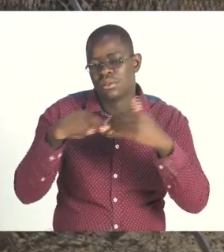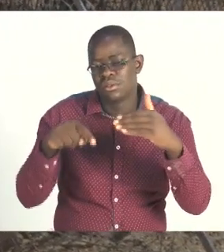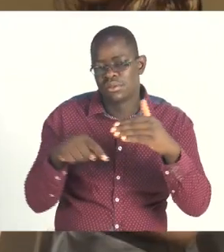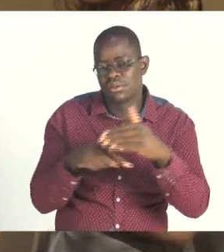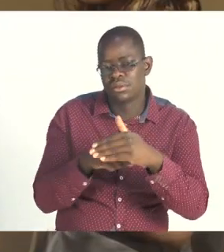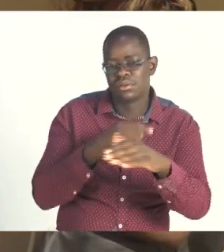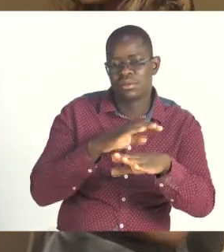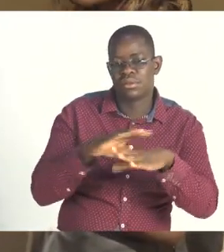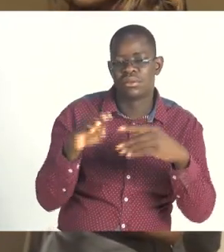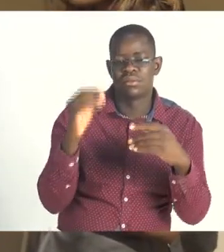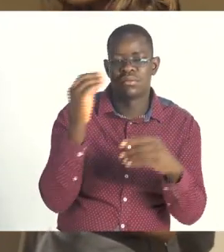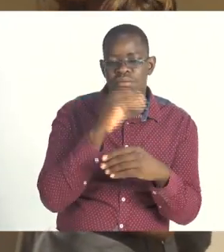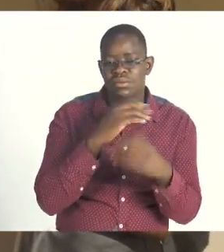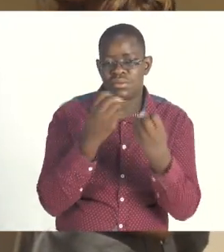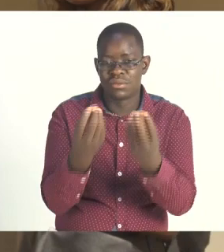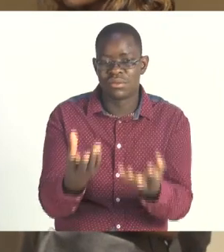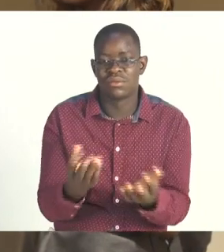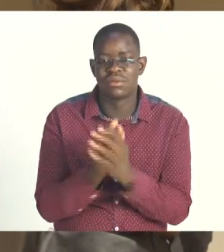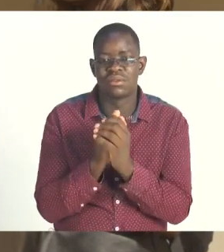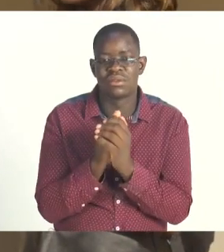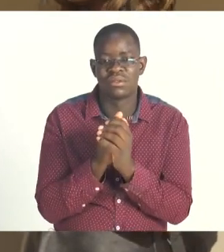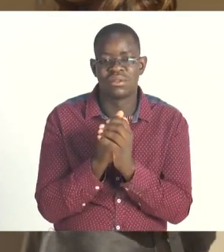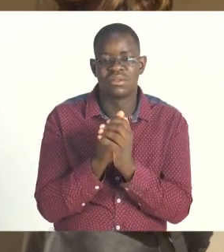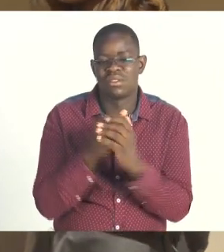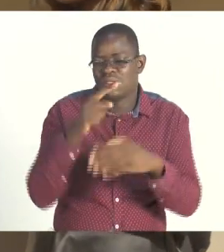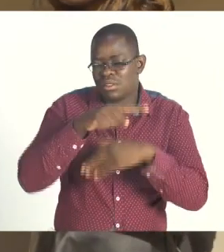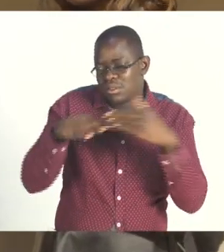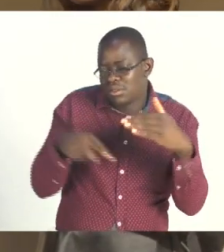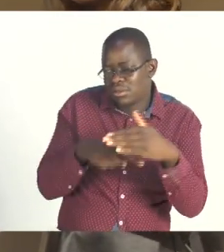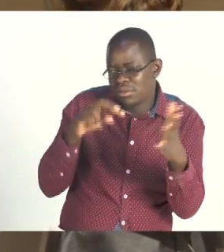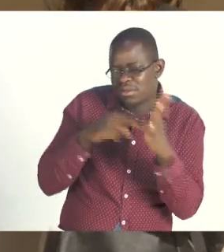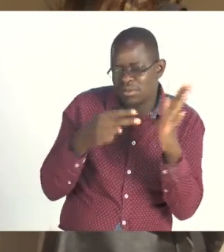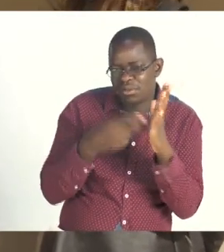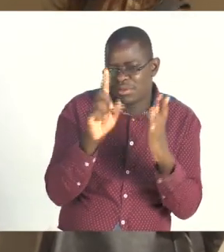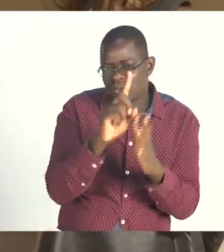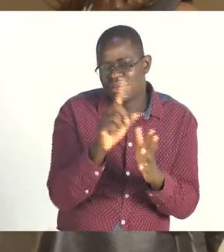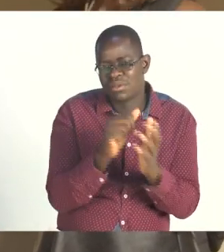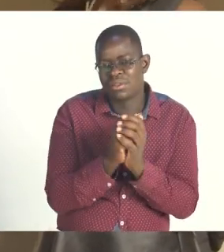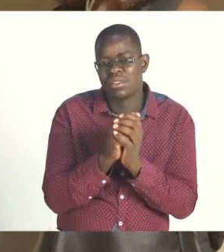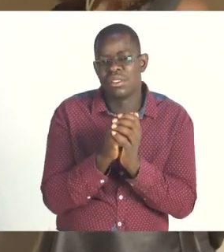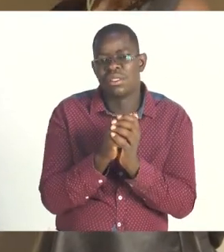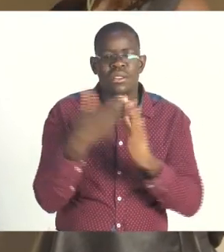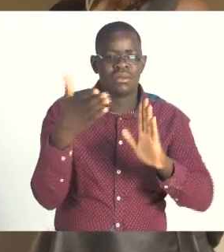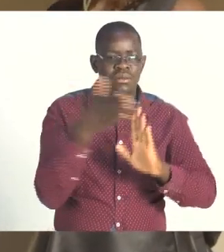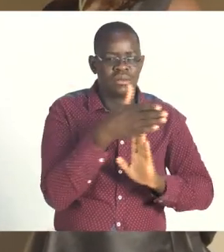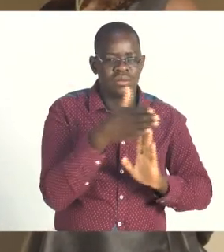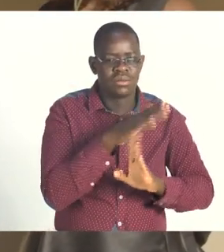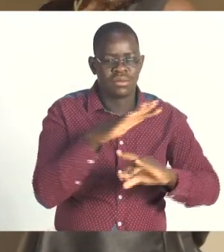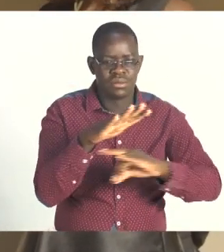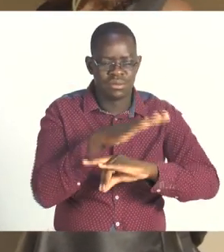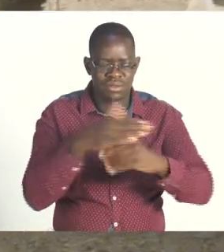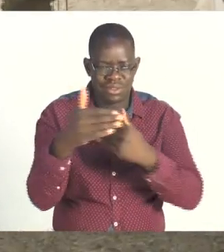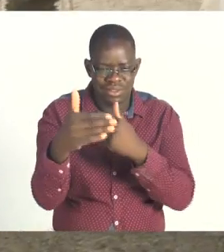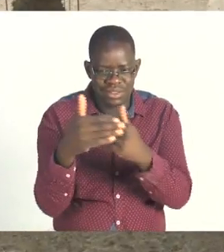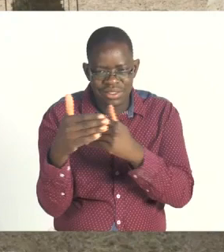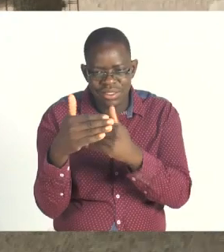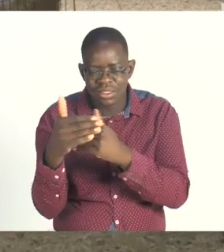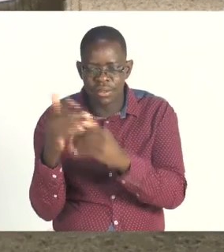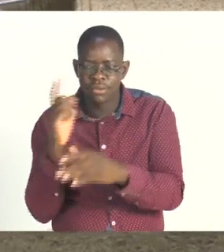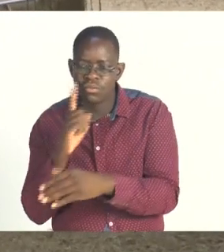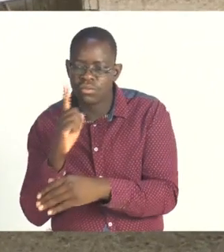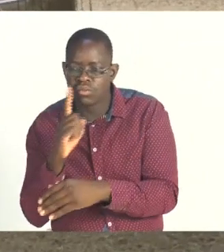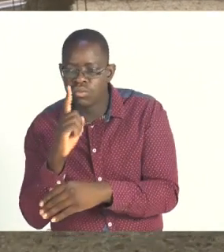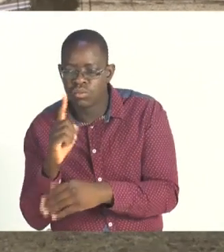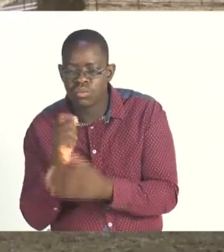management system to feed them. What is an intensive feeding system? It is when we keep the animals at close range and control